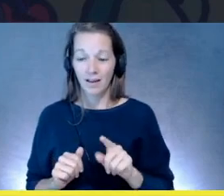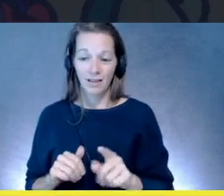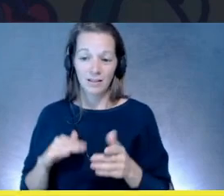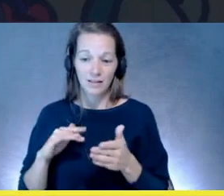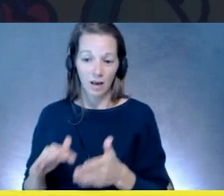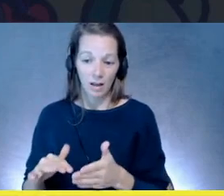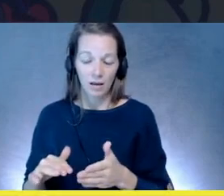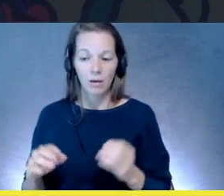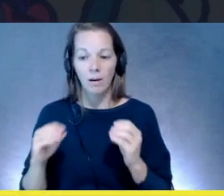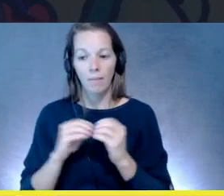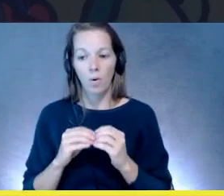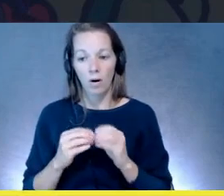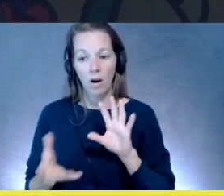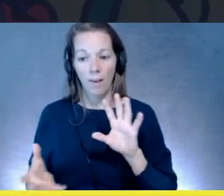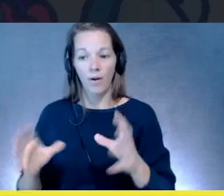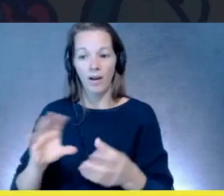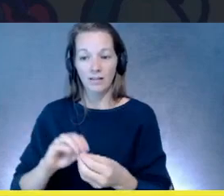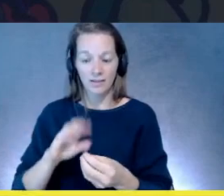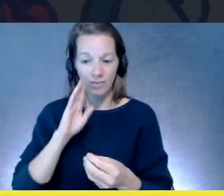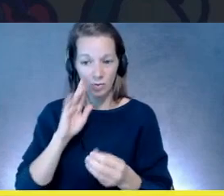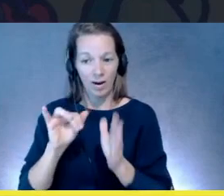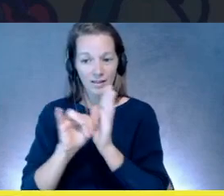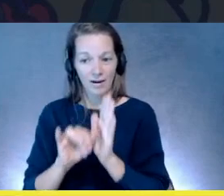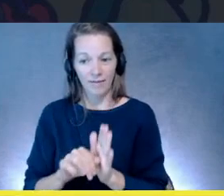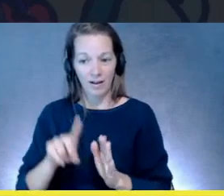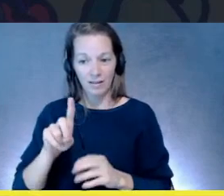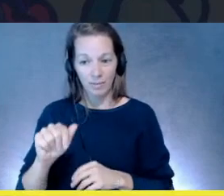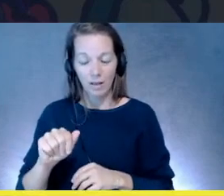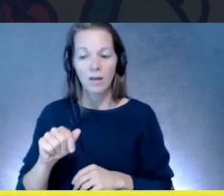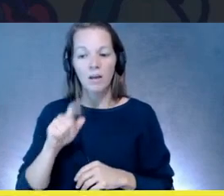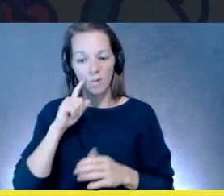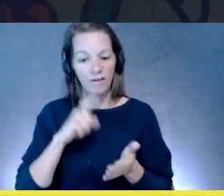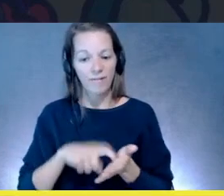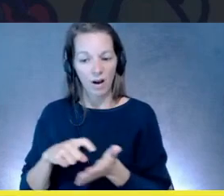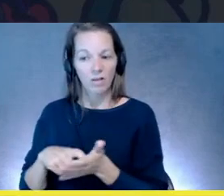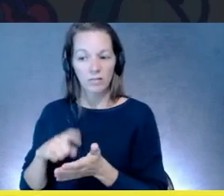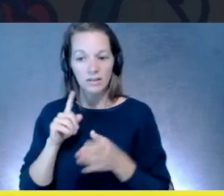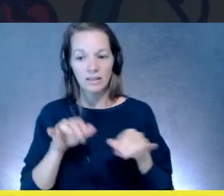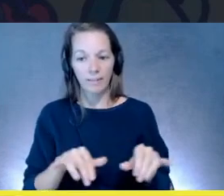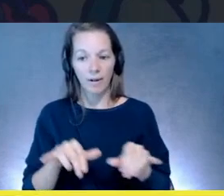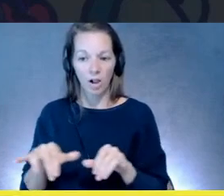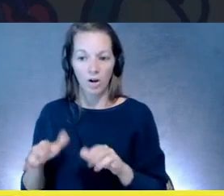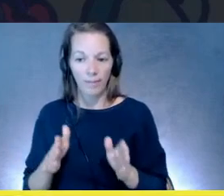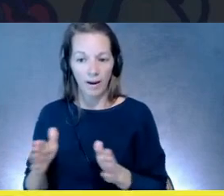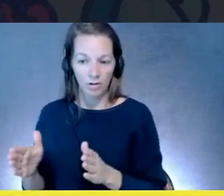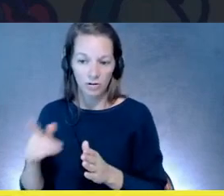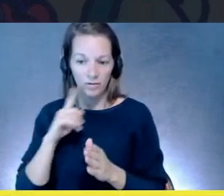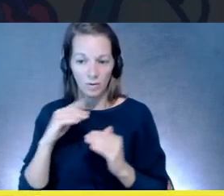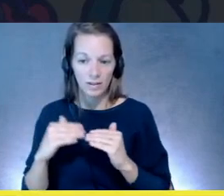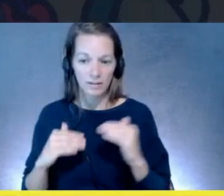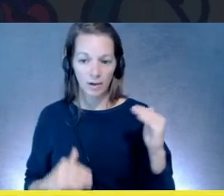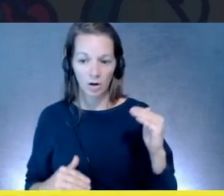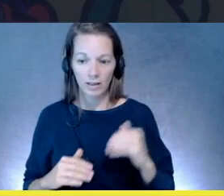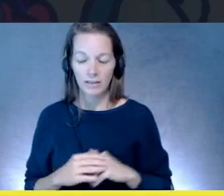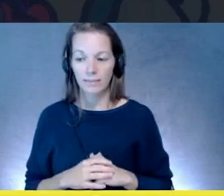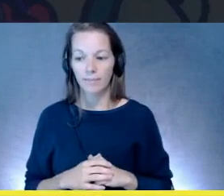more comprehensive means of identifying disability, we found very similar patterns of disparities. Next slide,